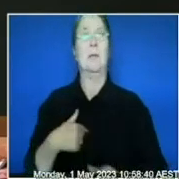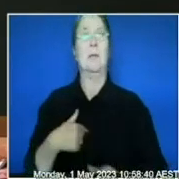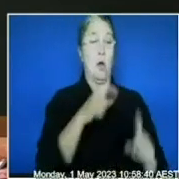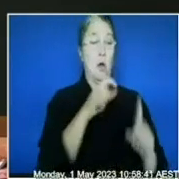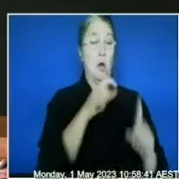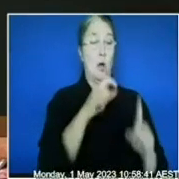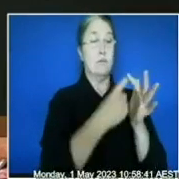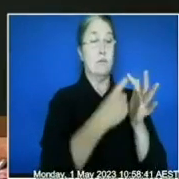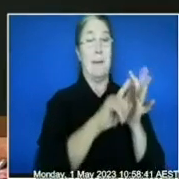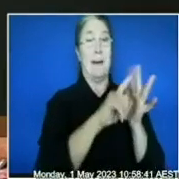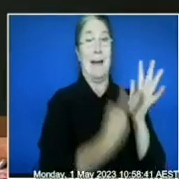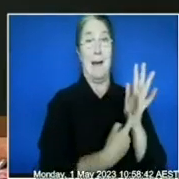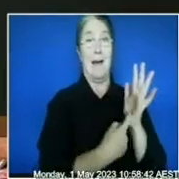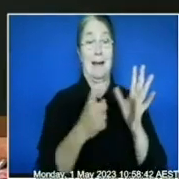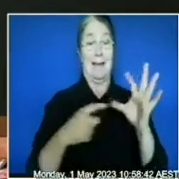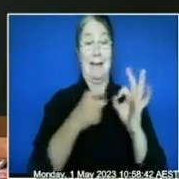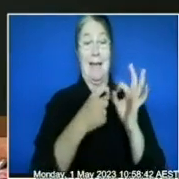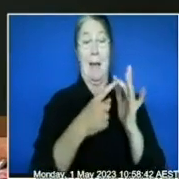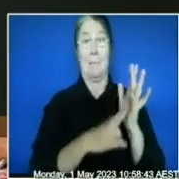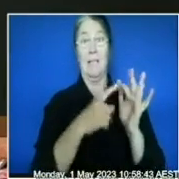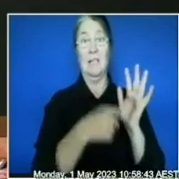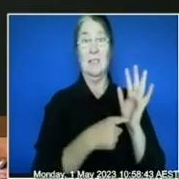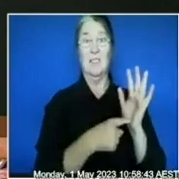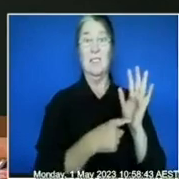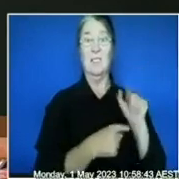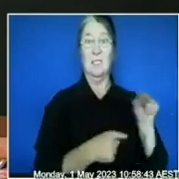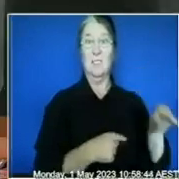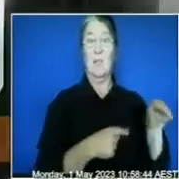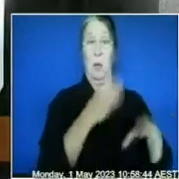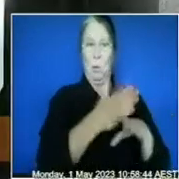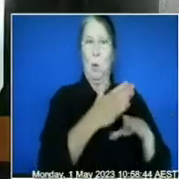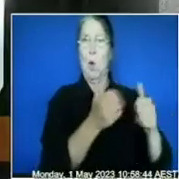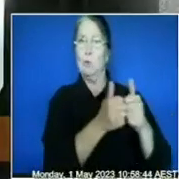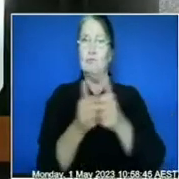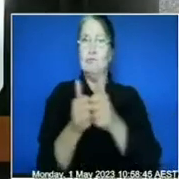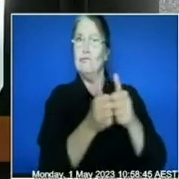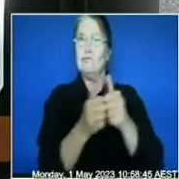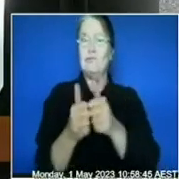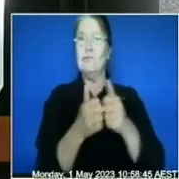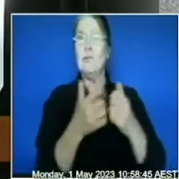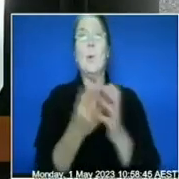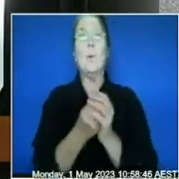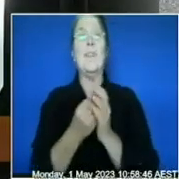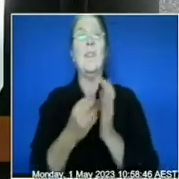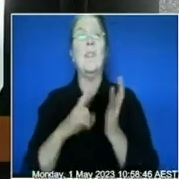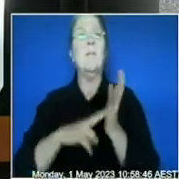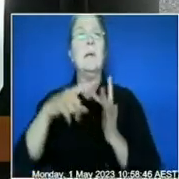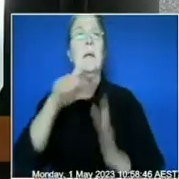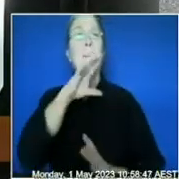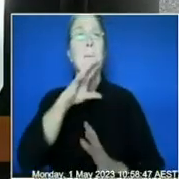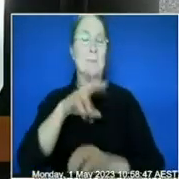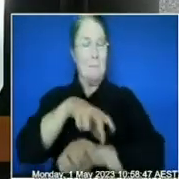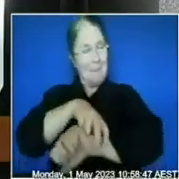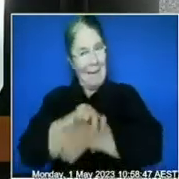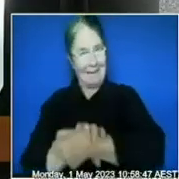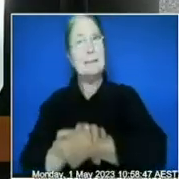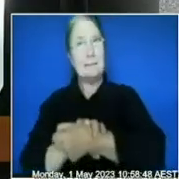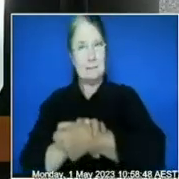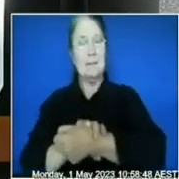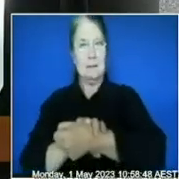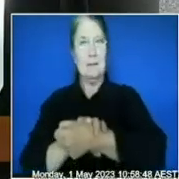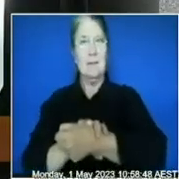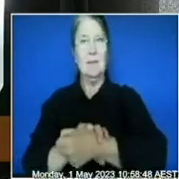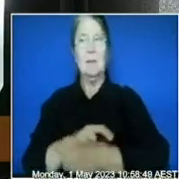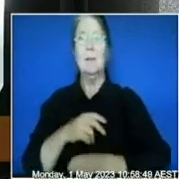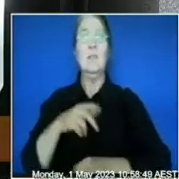really important things that we've, I guess, achieved through these reforms is that there's no additional powers for Victoria Police, so that